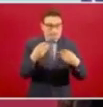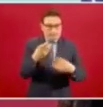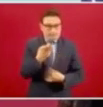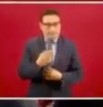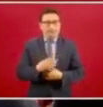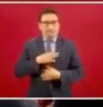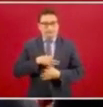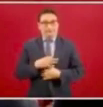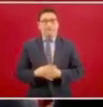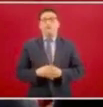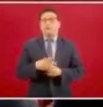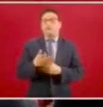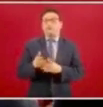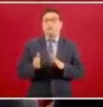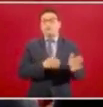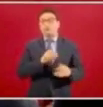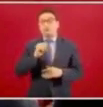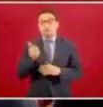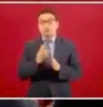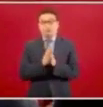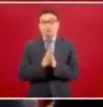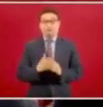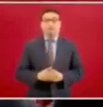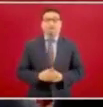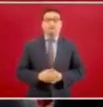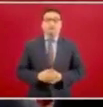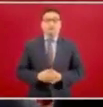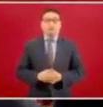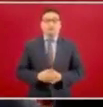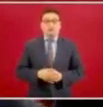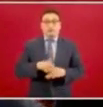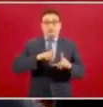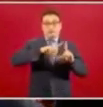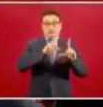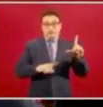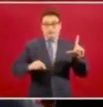who are actively contributing to the infection.